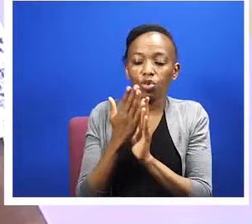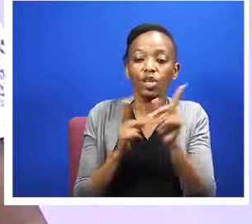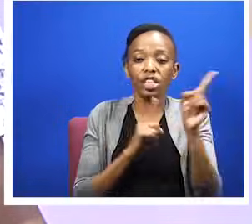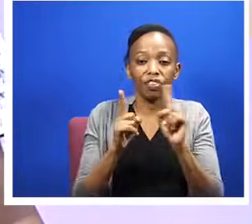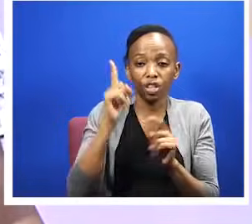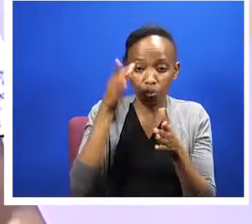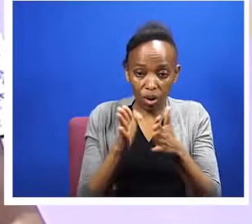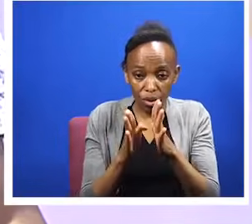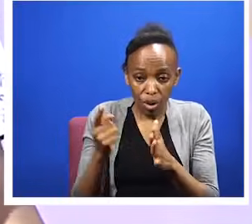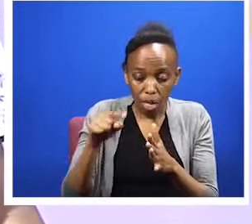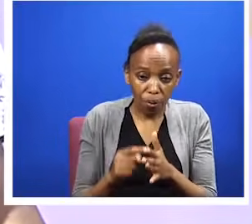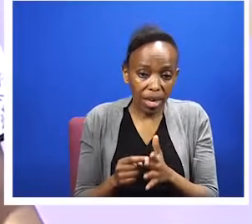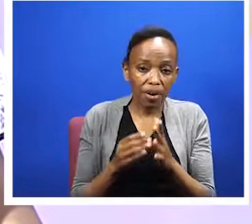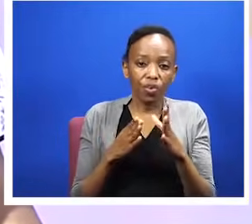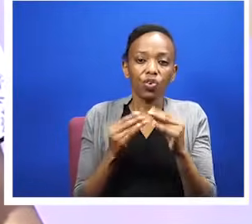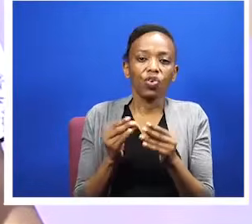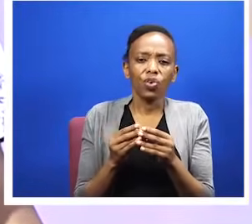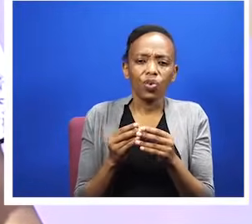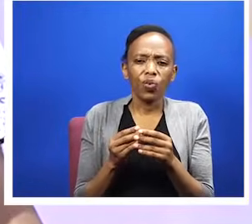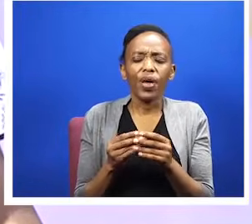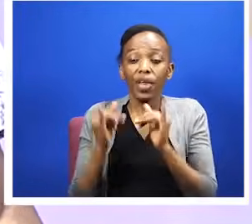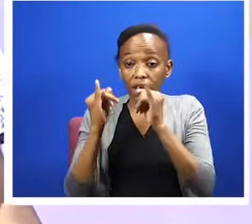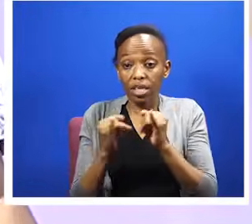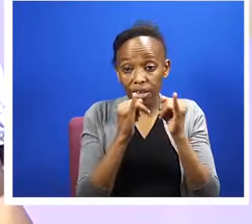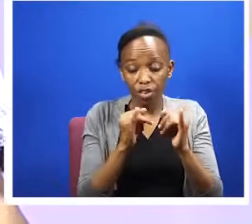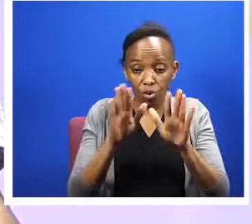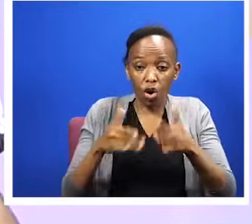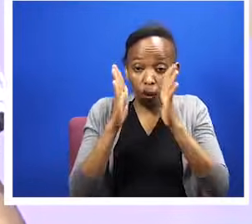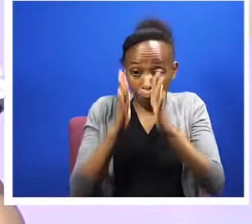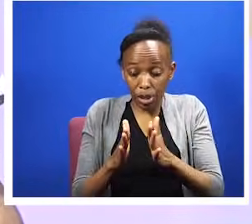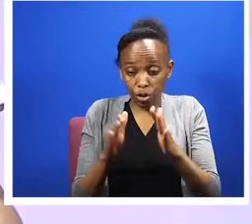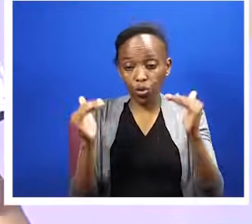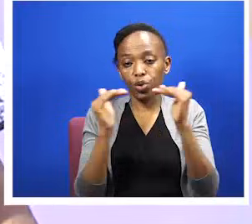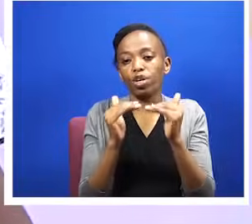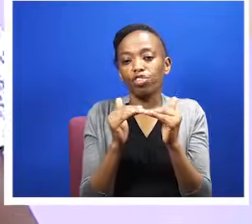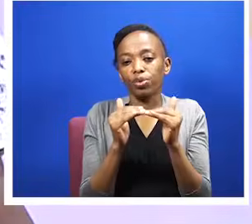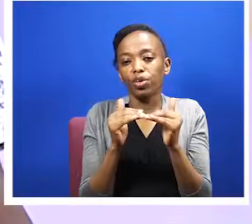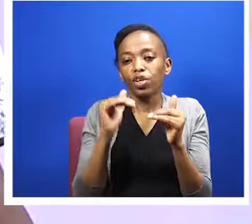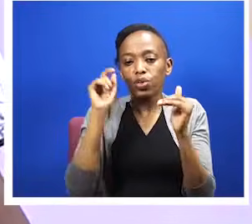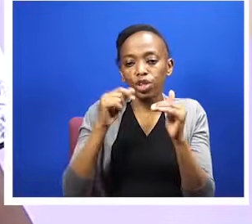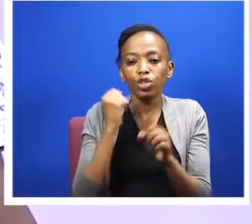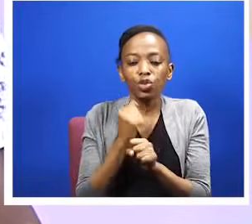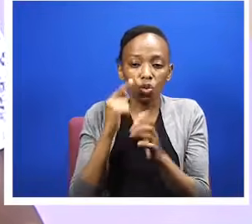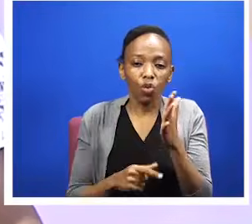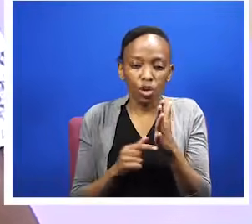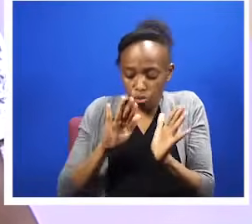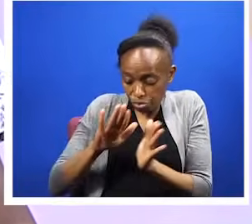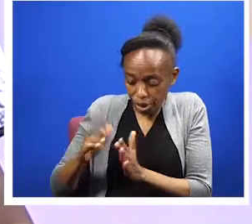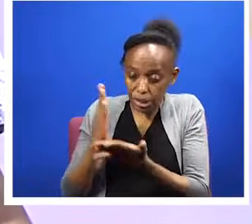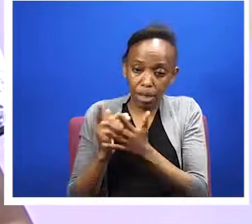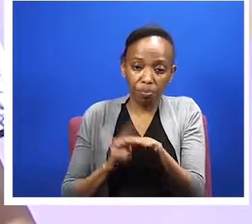One way, we are going to go through the safari at the individual or personal level. What you only need to do is to set aside some